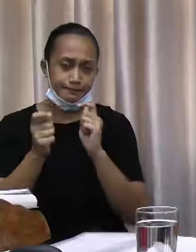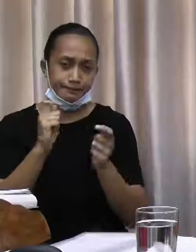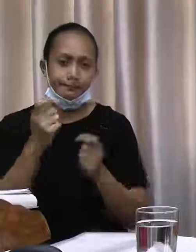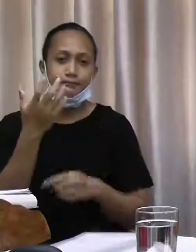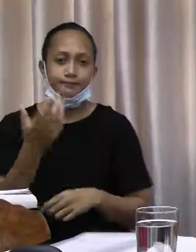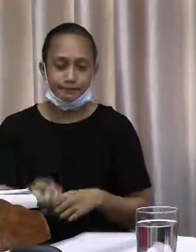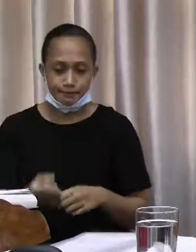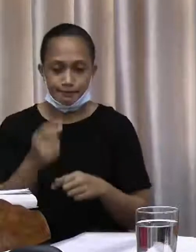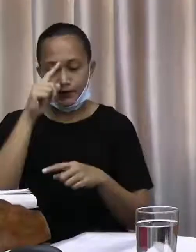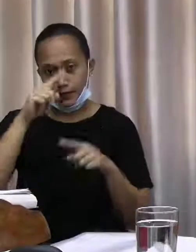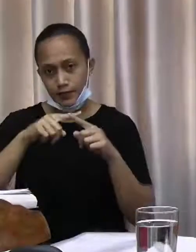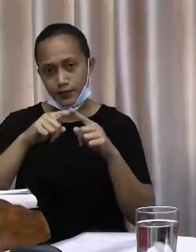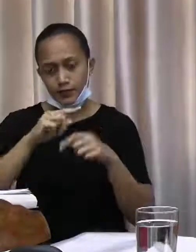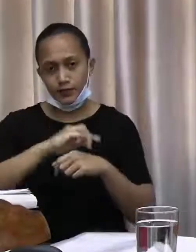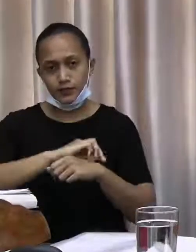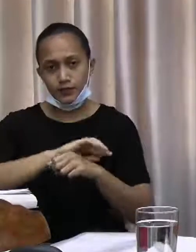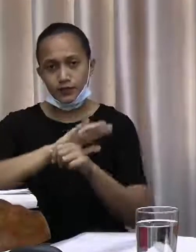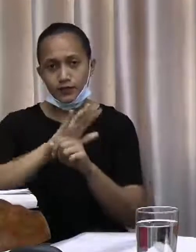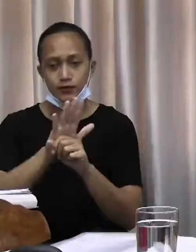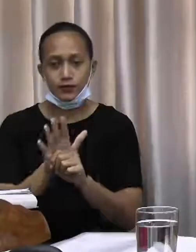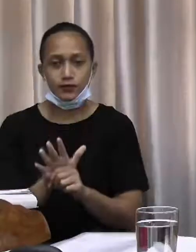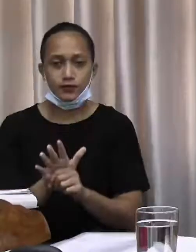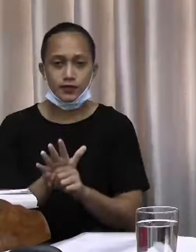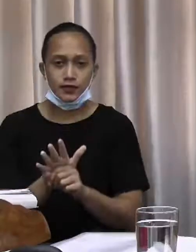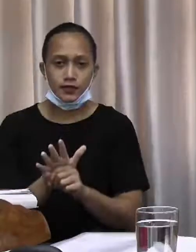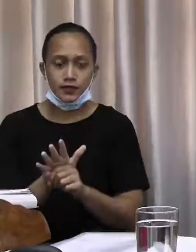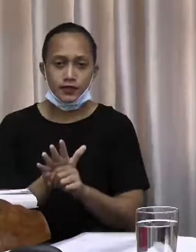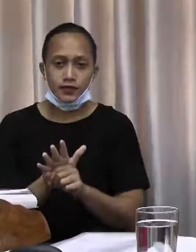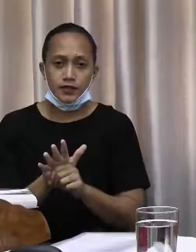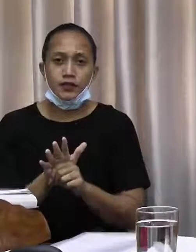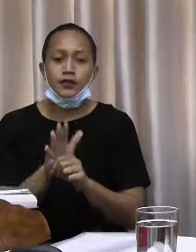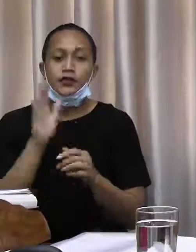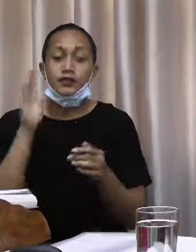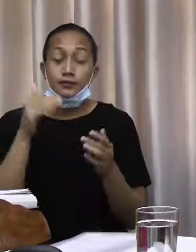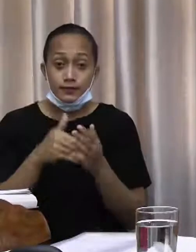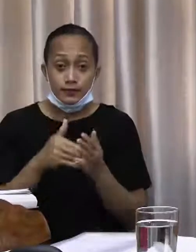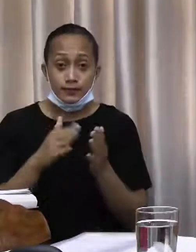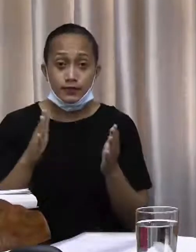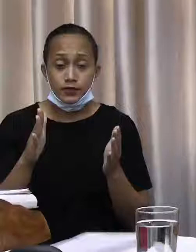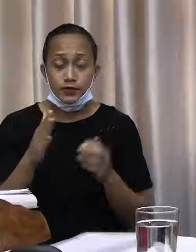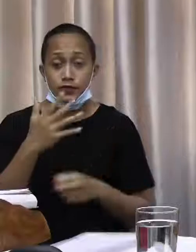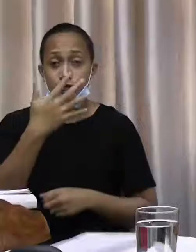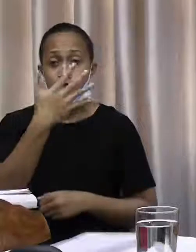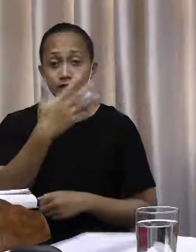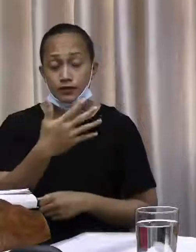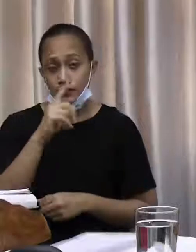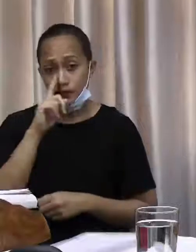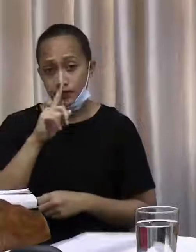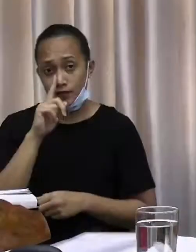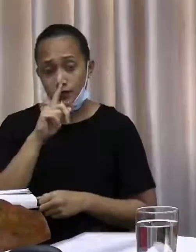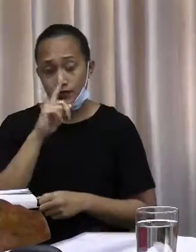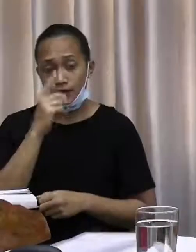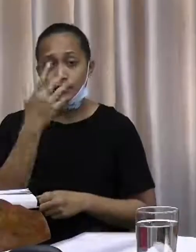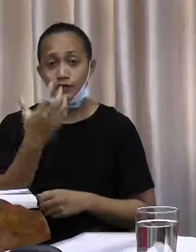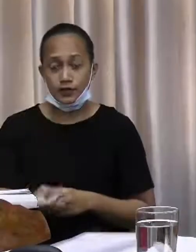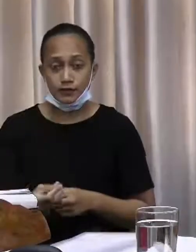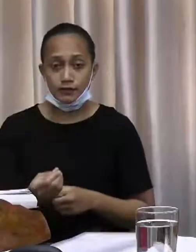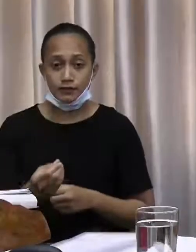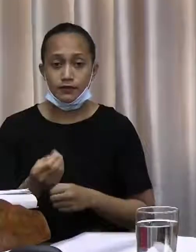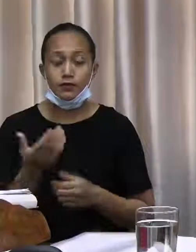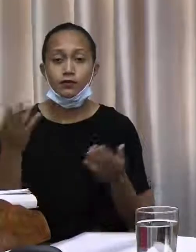afia ile faamae. Ua faamaonia e toa lima ila tou ua afia i